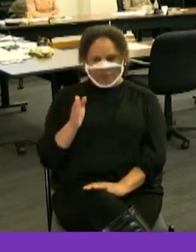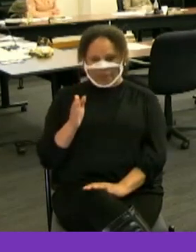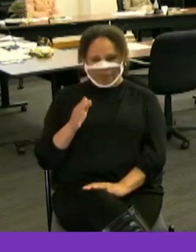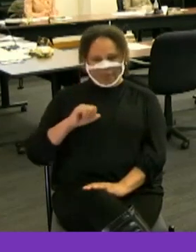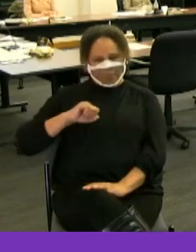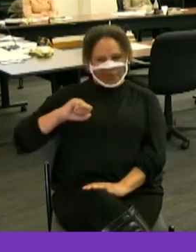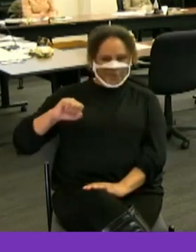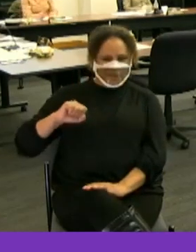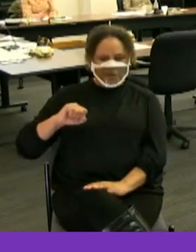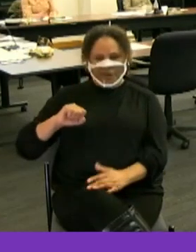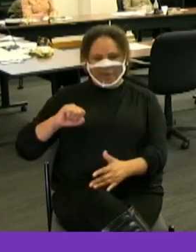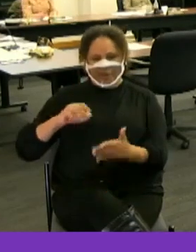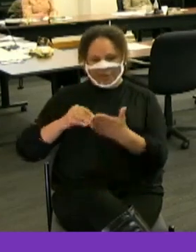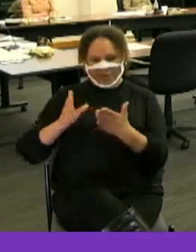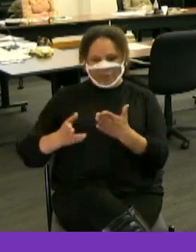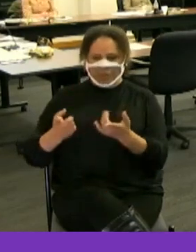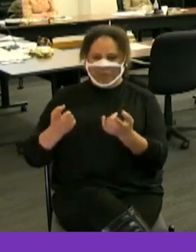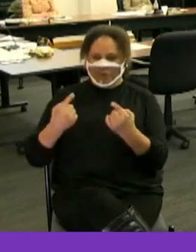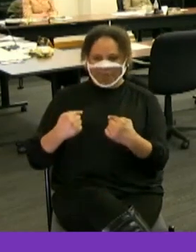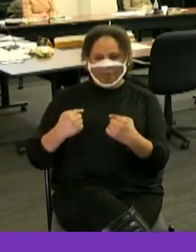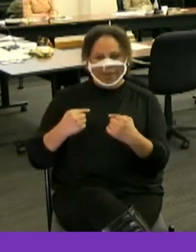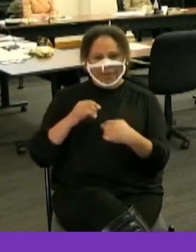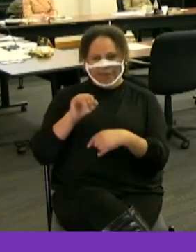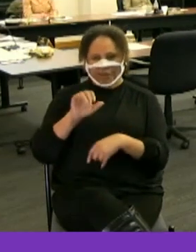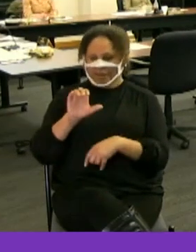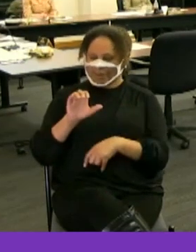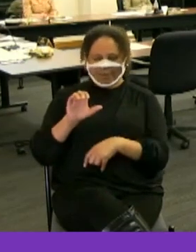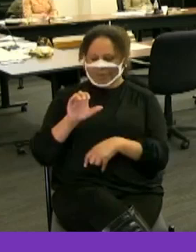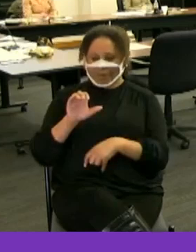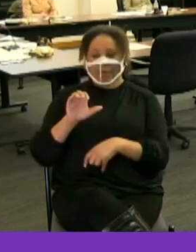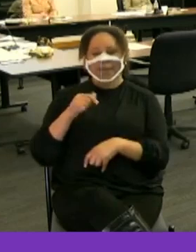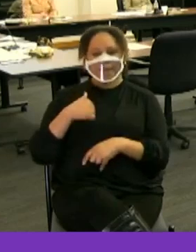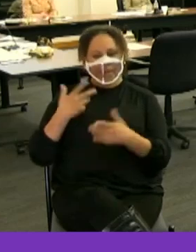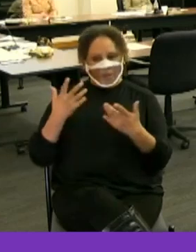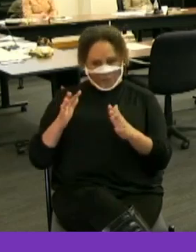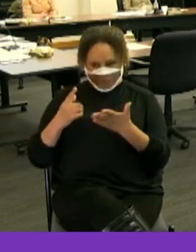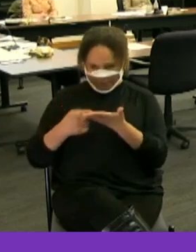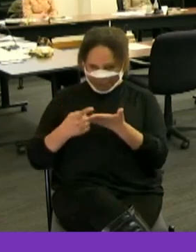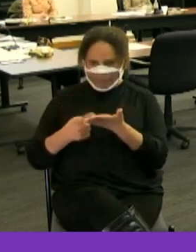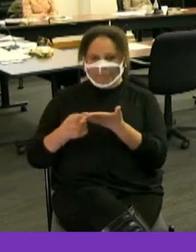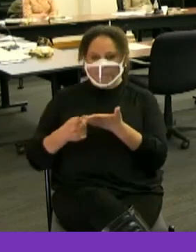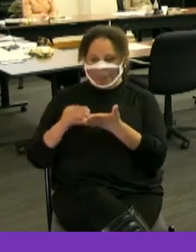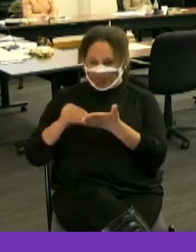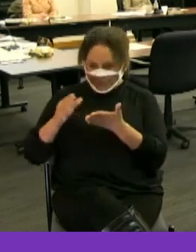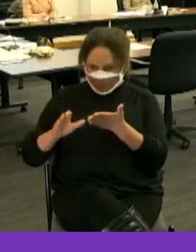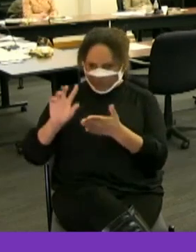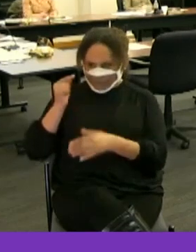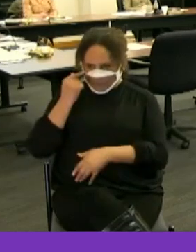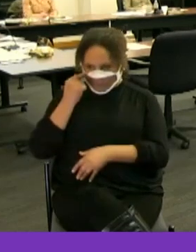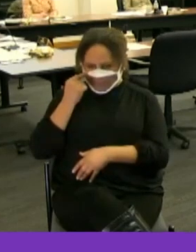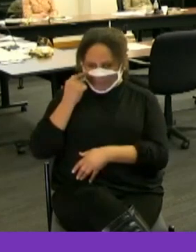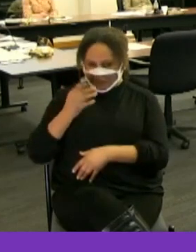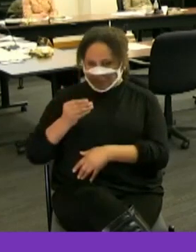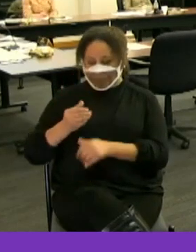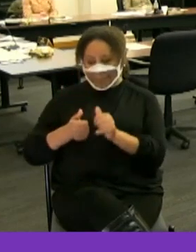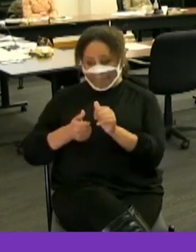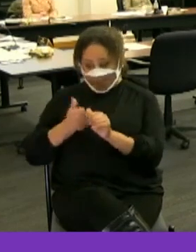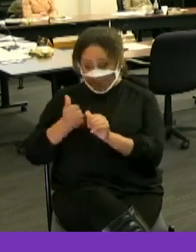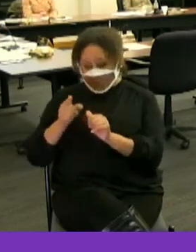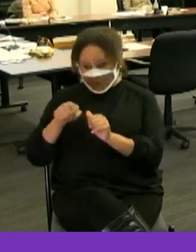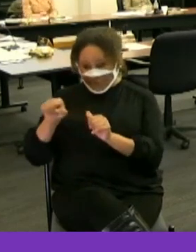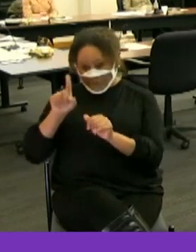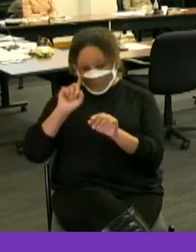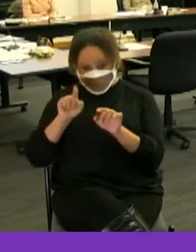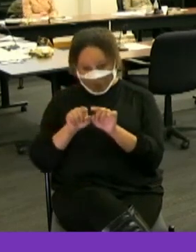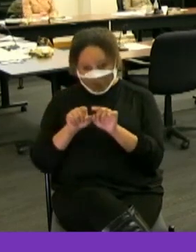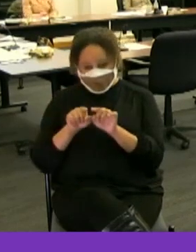deter anyone from coming to JJC. And like I said, I did speak to student government about this. And it was majority rule on it,